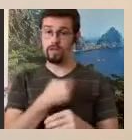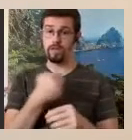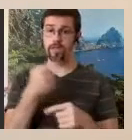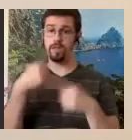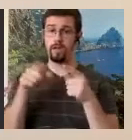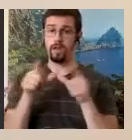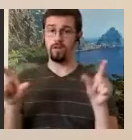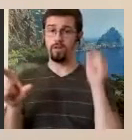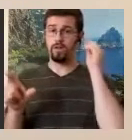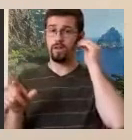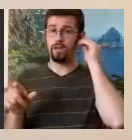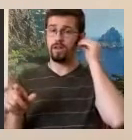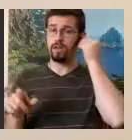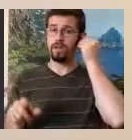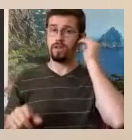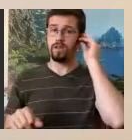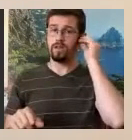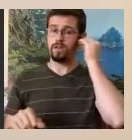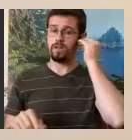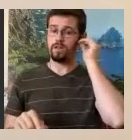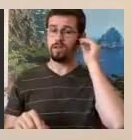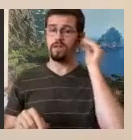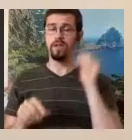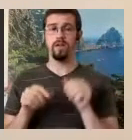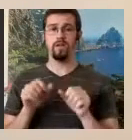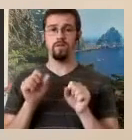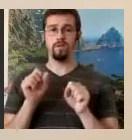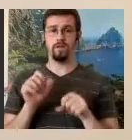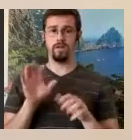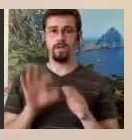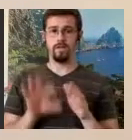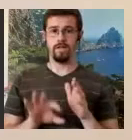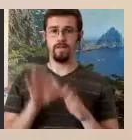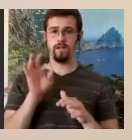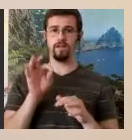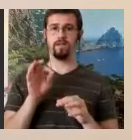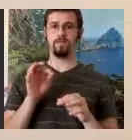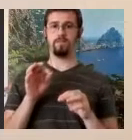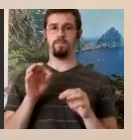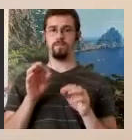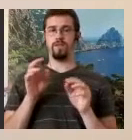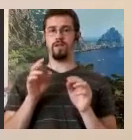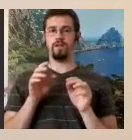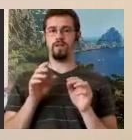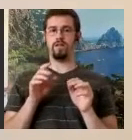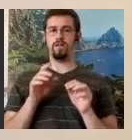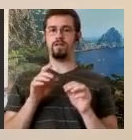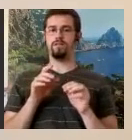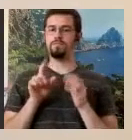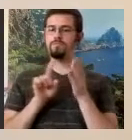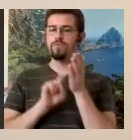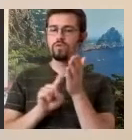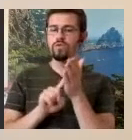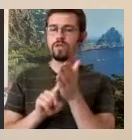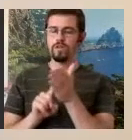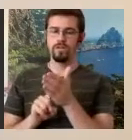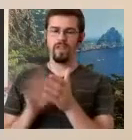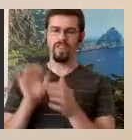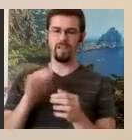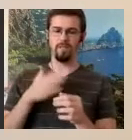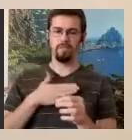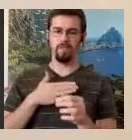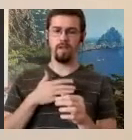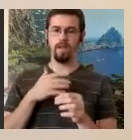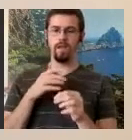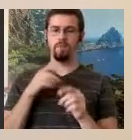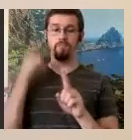So SignWriting can contribute to the field of sign linguistics, and that's my main point that I'd like to kind of